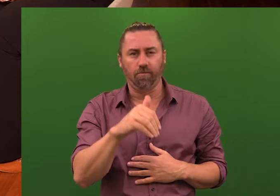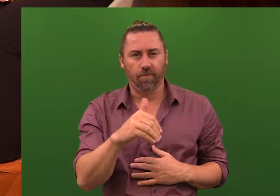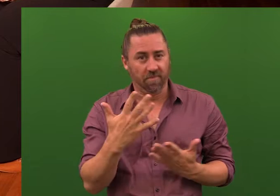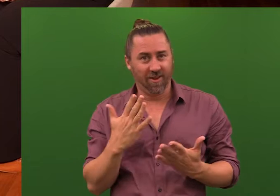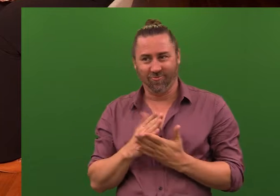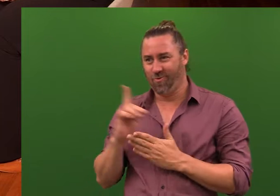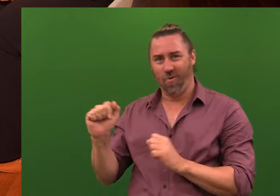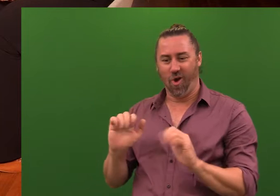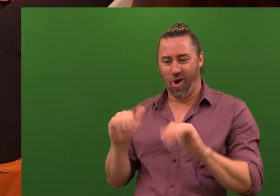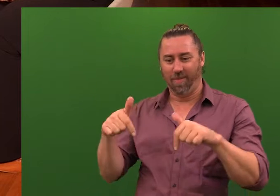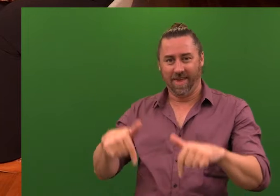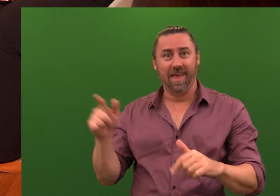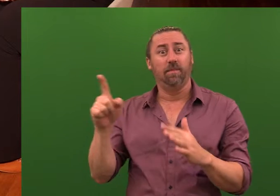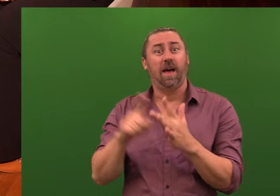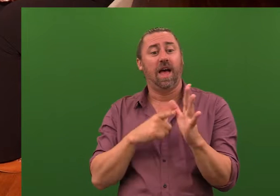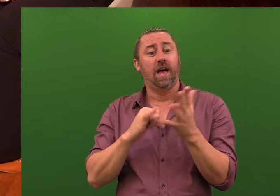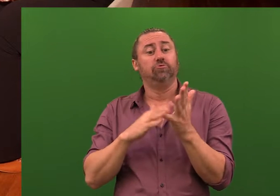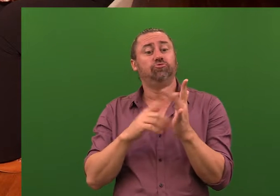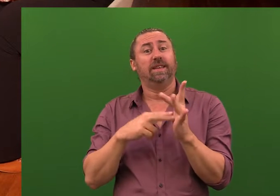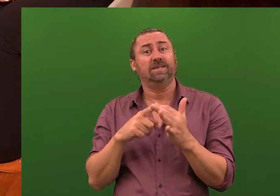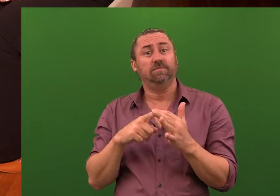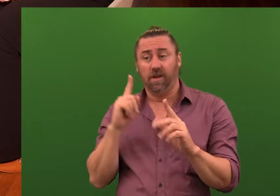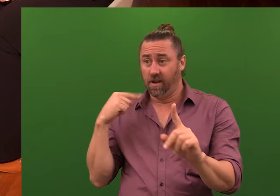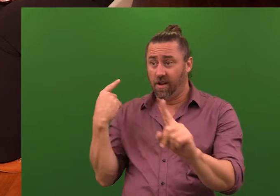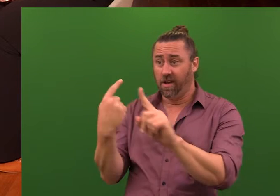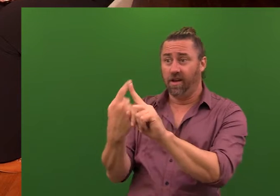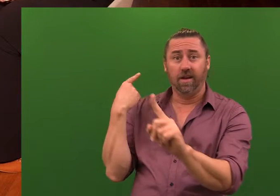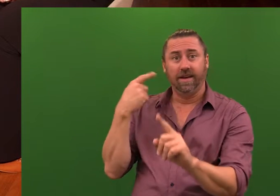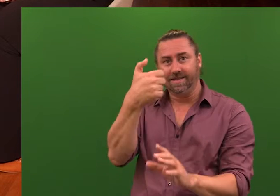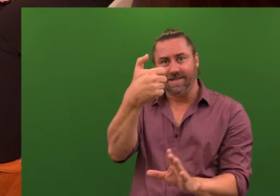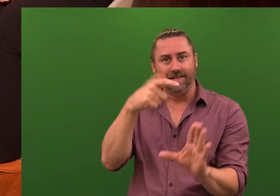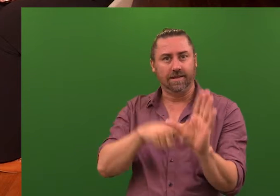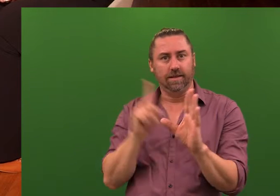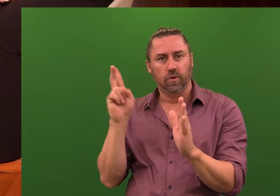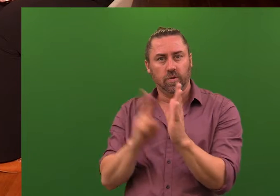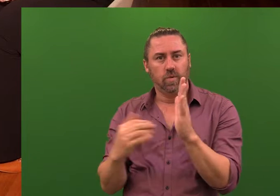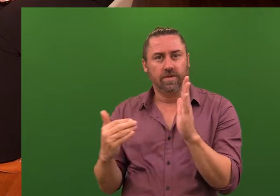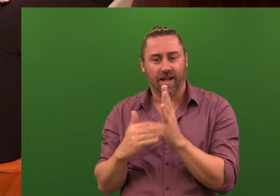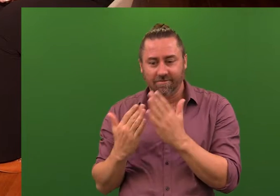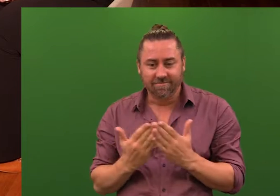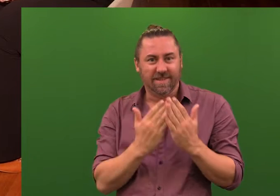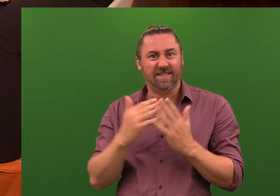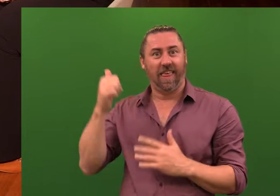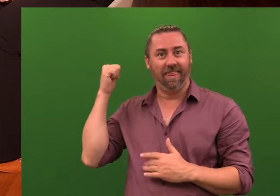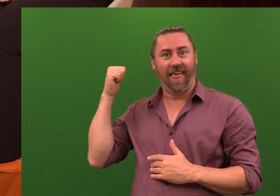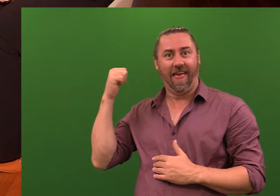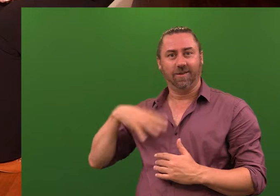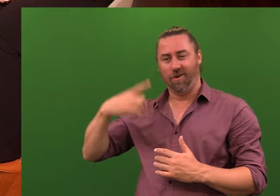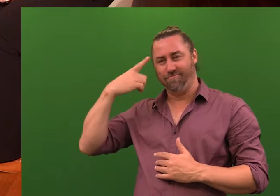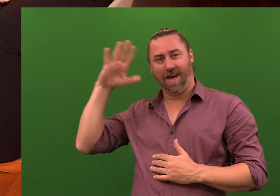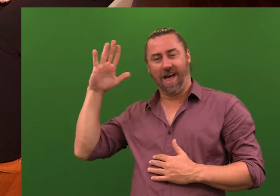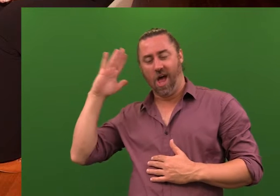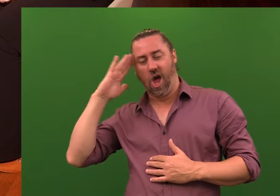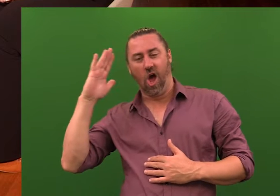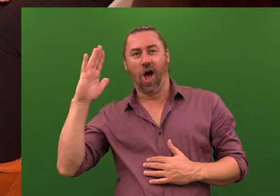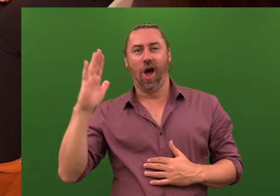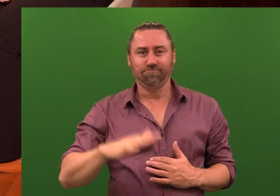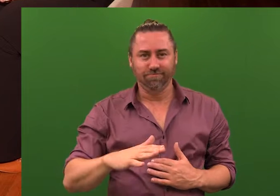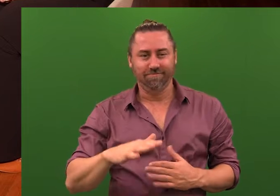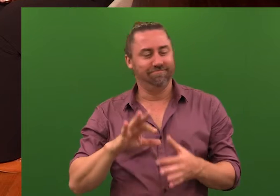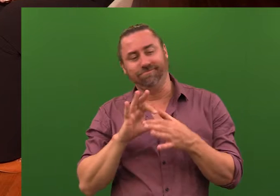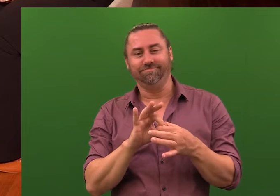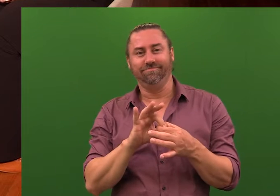exhibition, Hom Swit Hom. As the title suggests, this is a kind of homecoming for Jasmine. Jasmine has spent the last